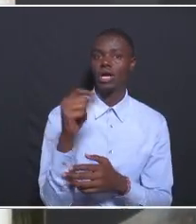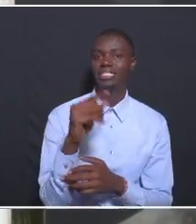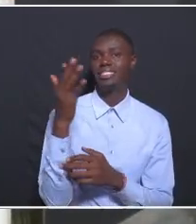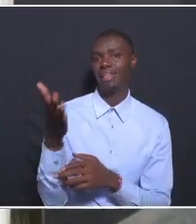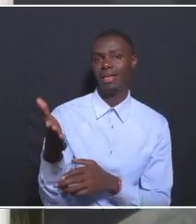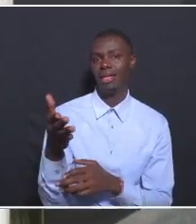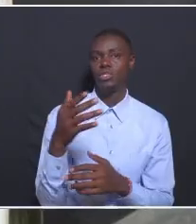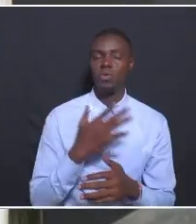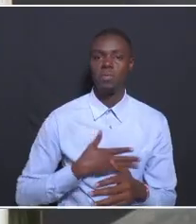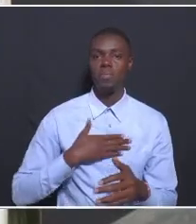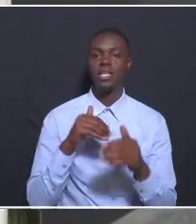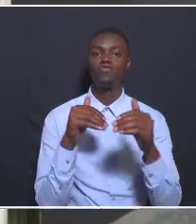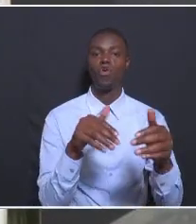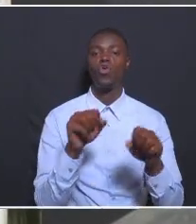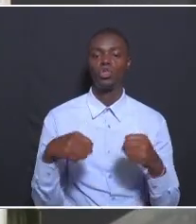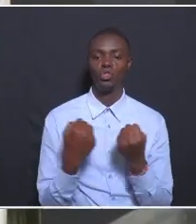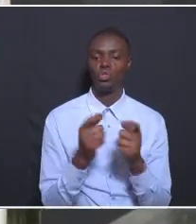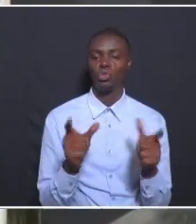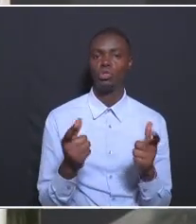Also, please follow their socials.